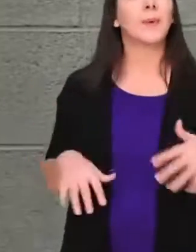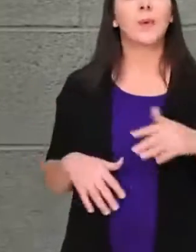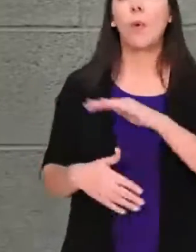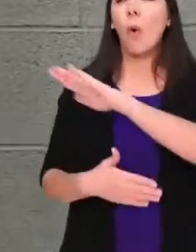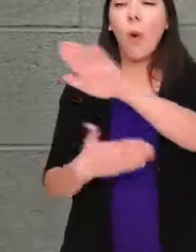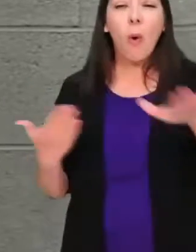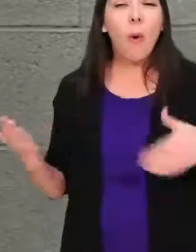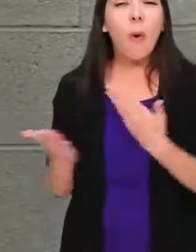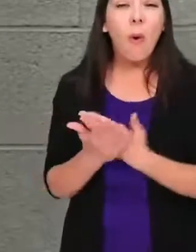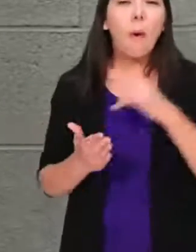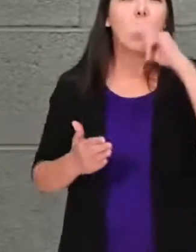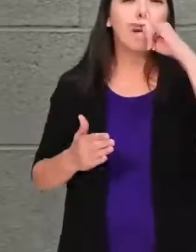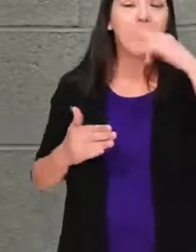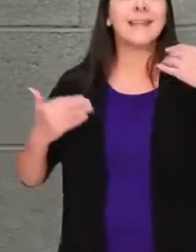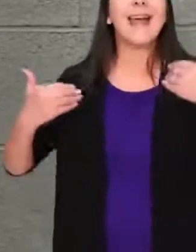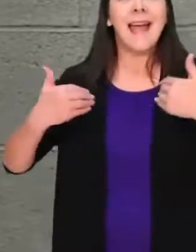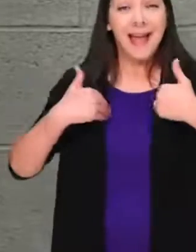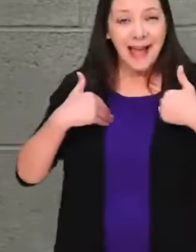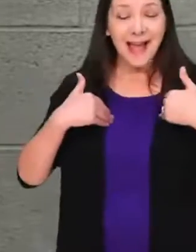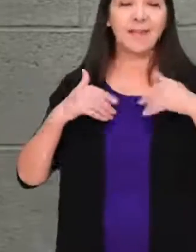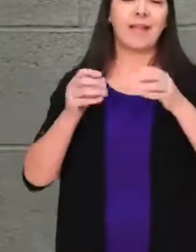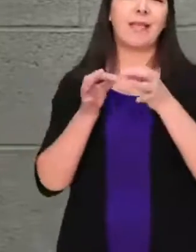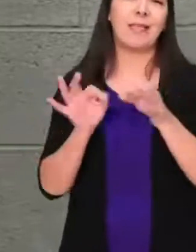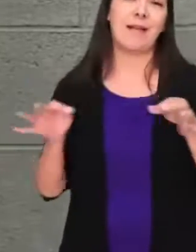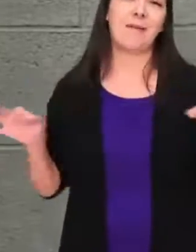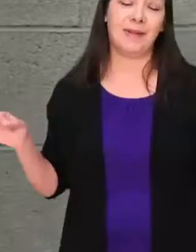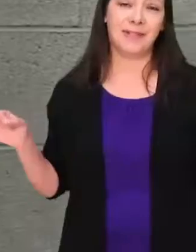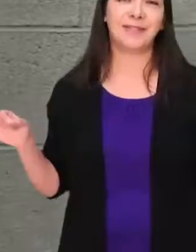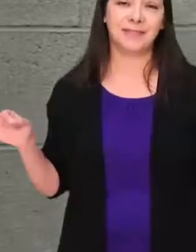that all kids have language.